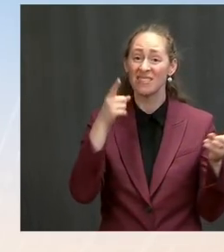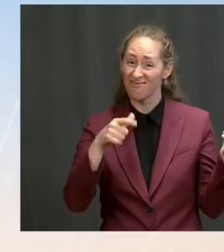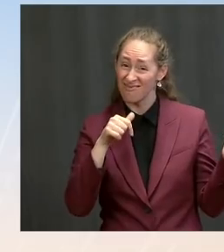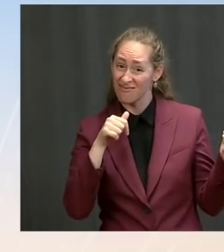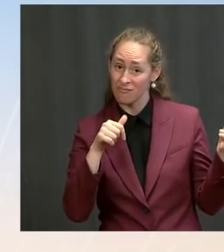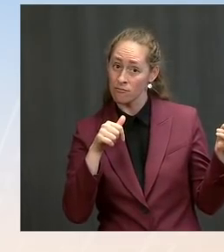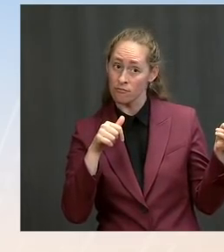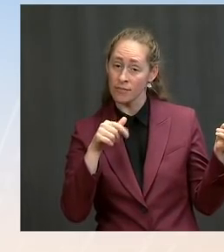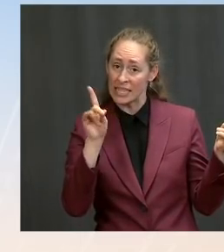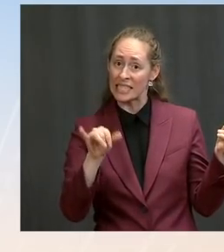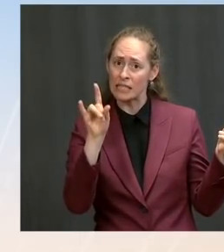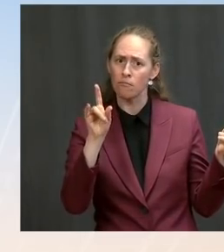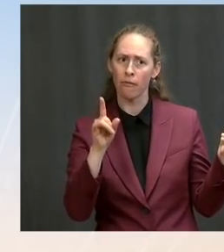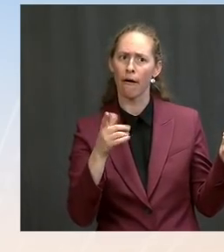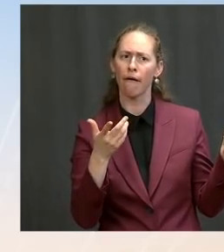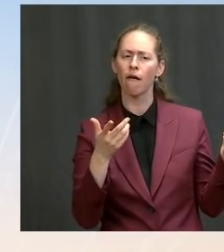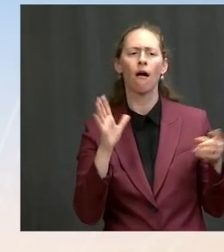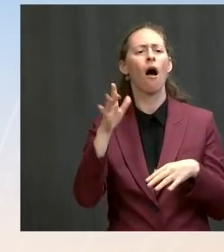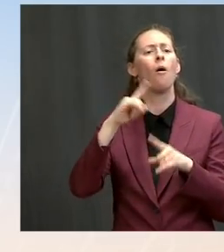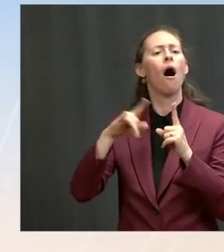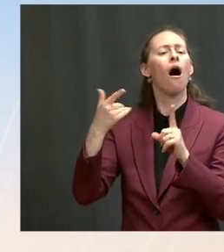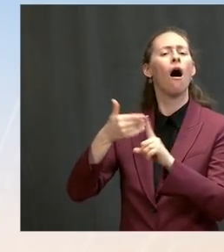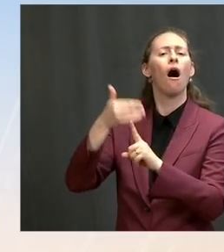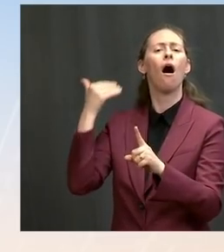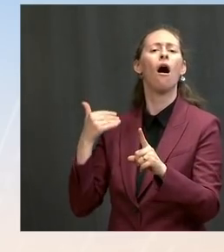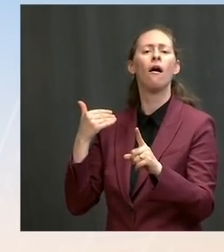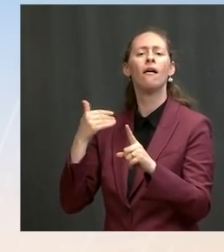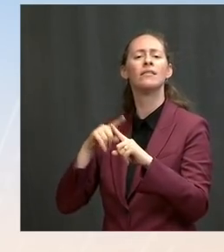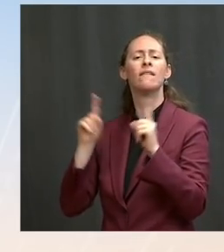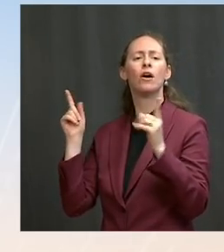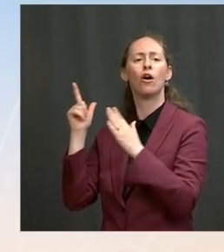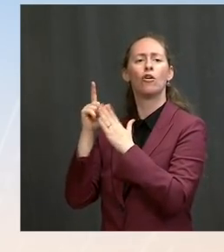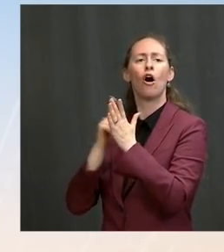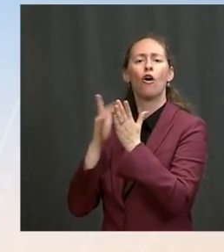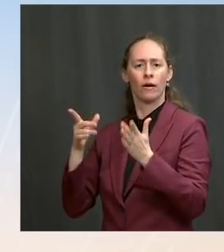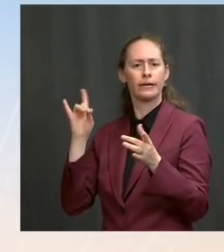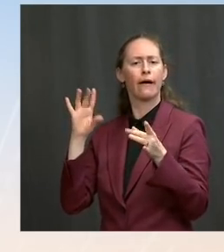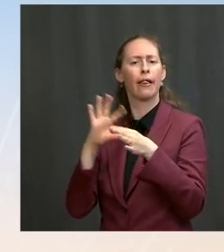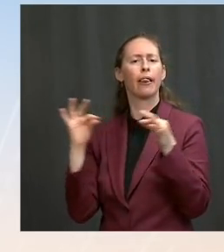former prosecutor made. So what message do you think that sends to